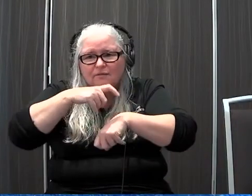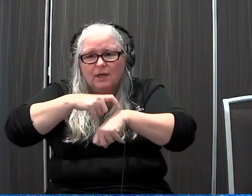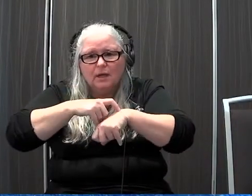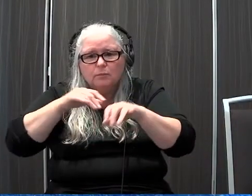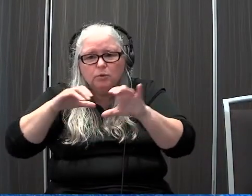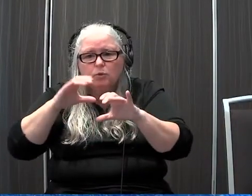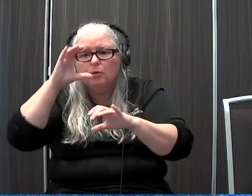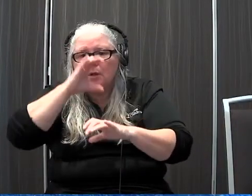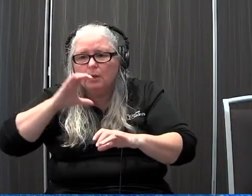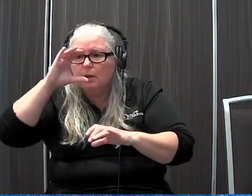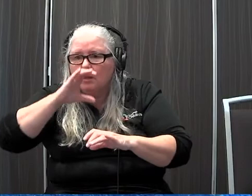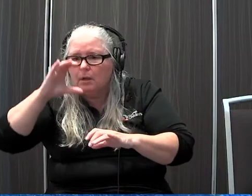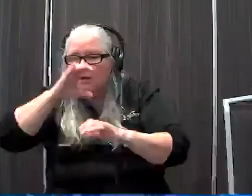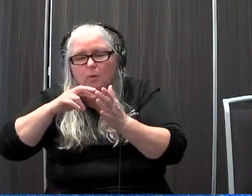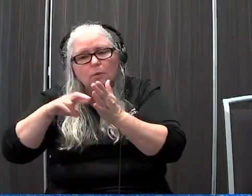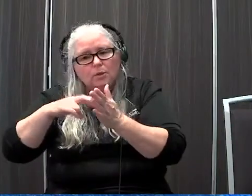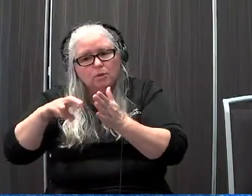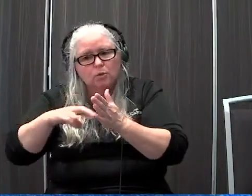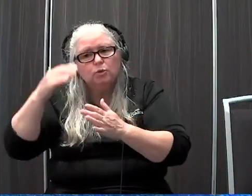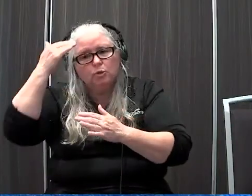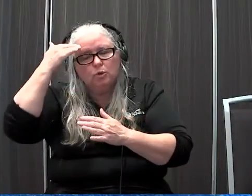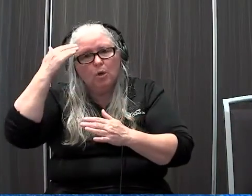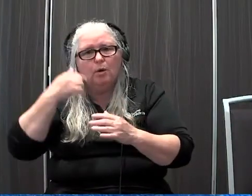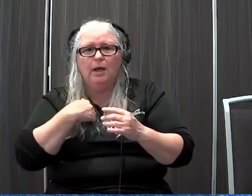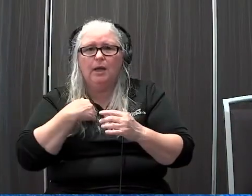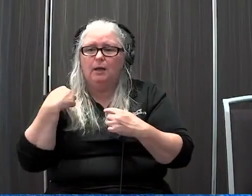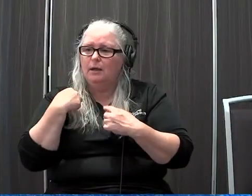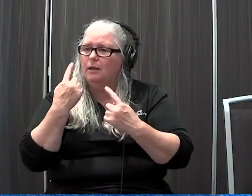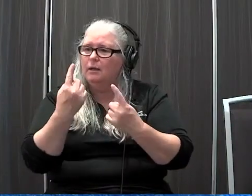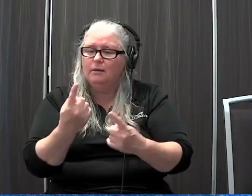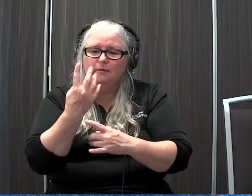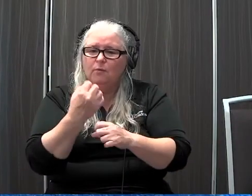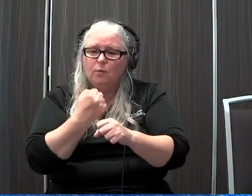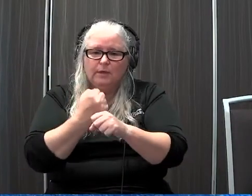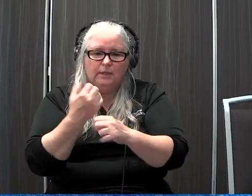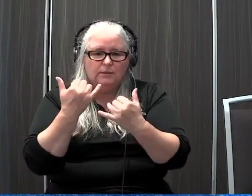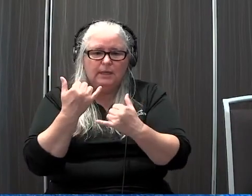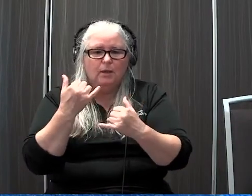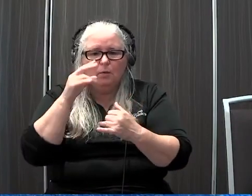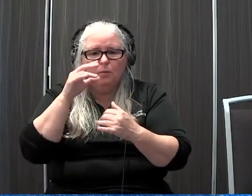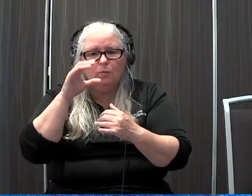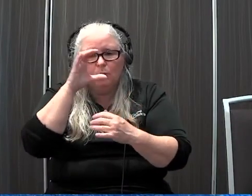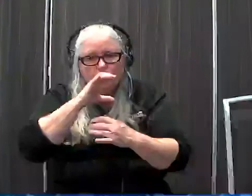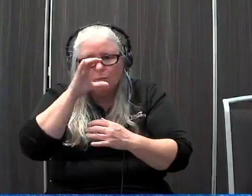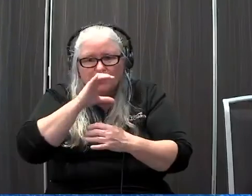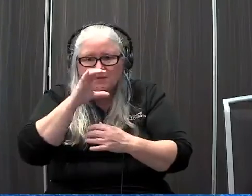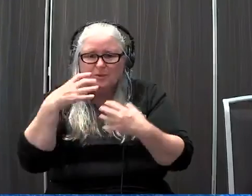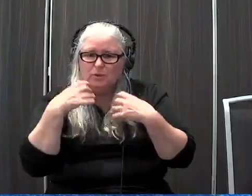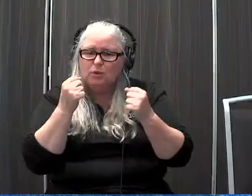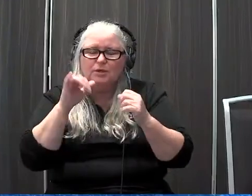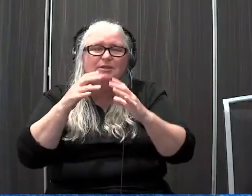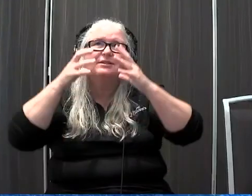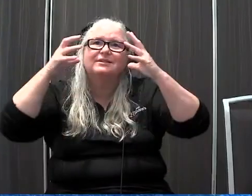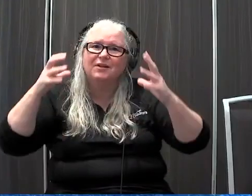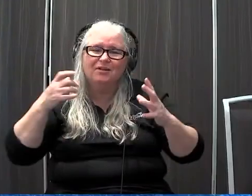research to learn everything that there is to know about charge. I've been researching charge for over 4 years now, and it's still a lot. Like, I still learn so much every